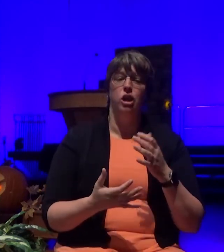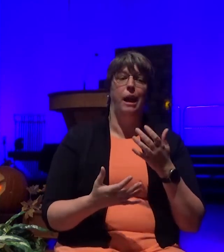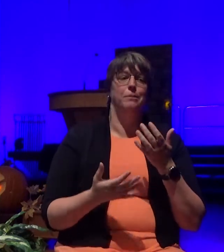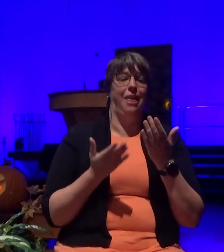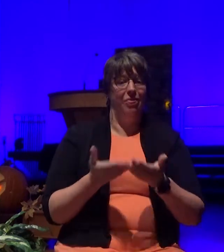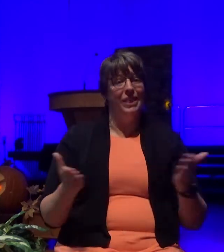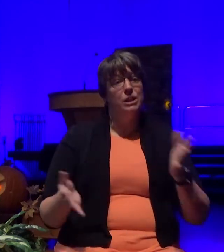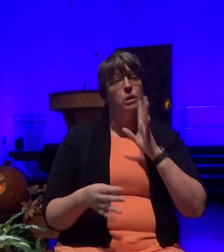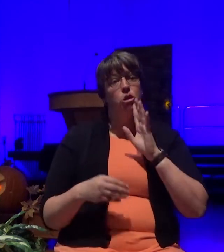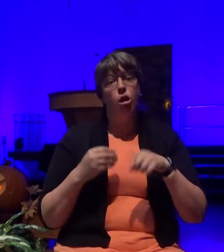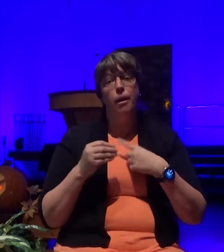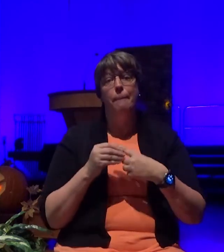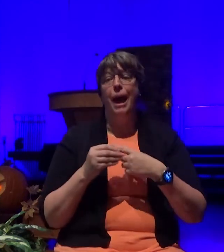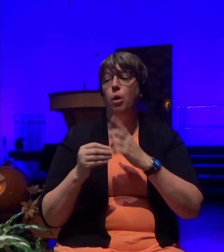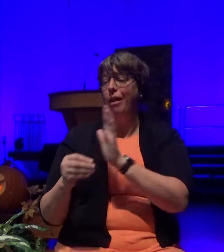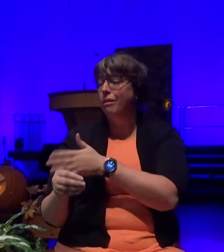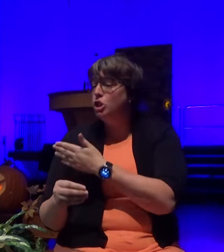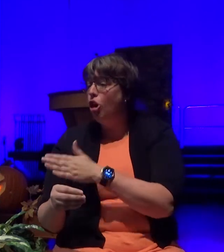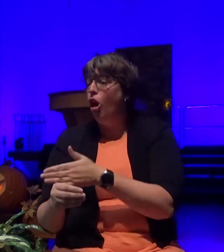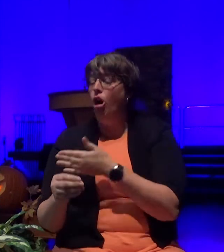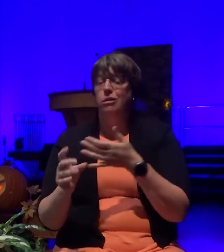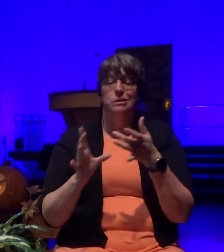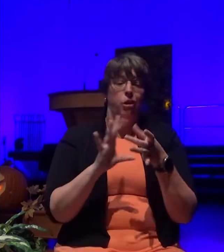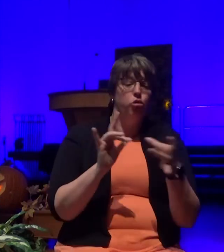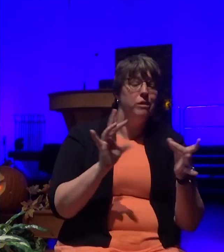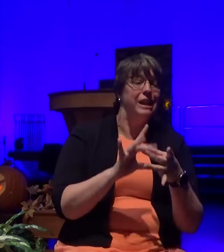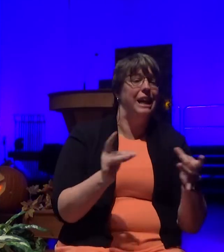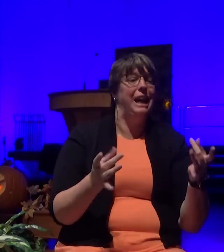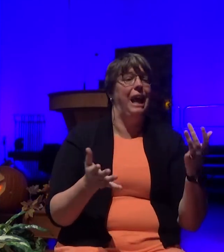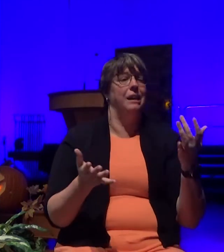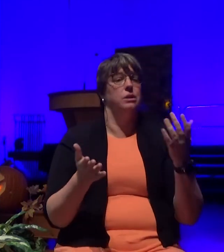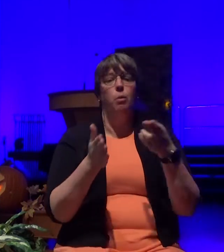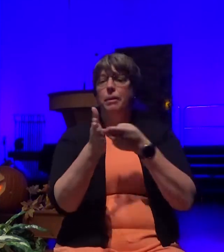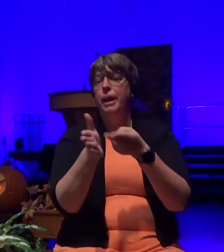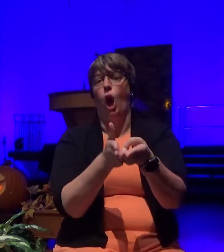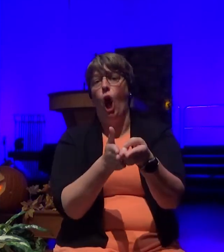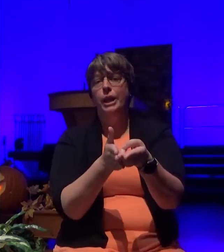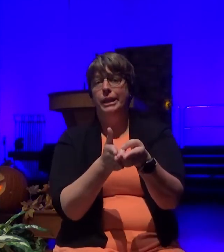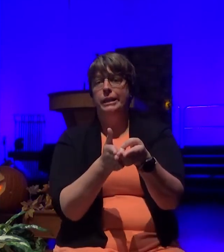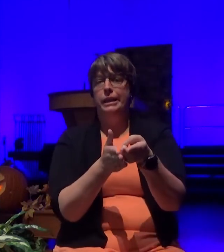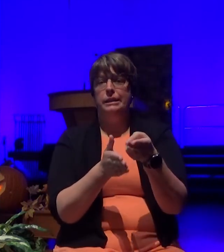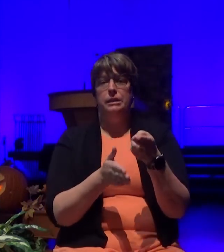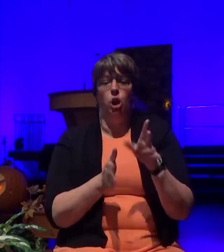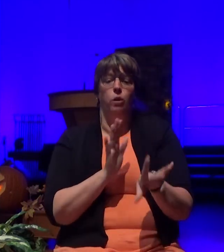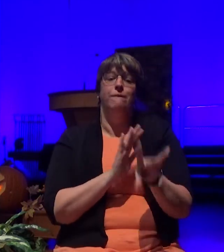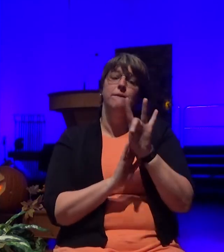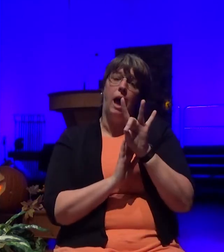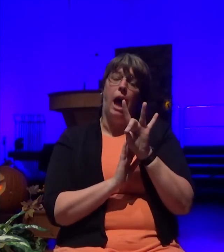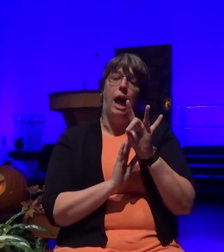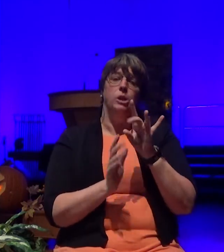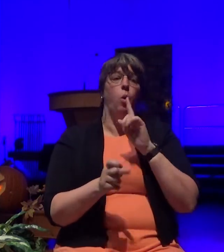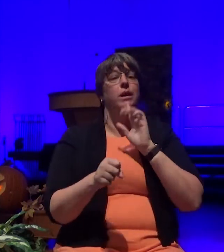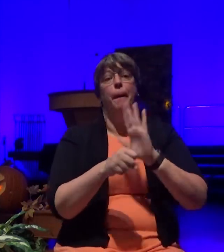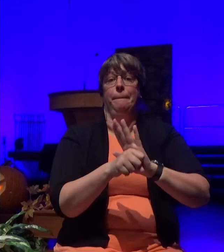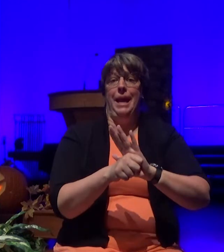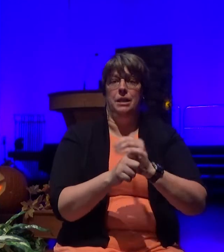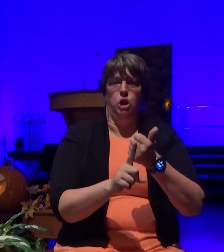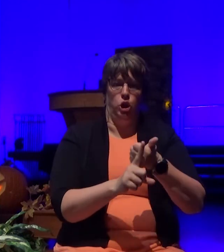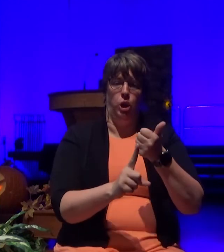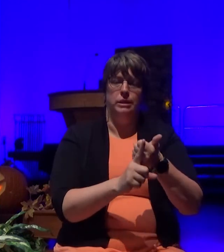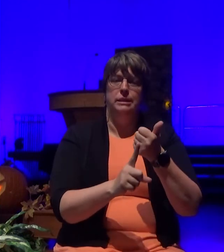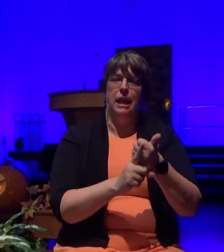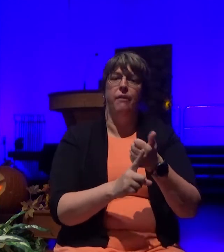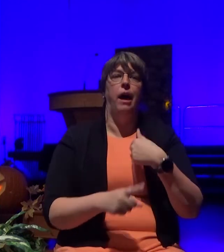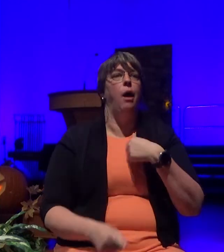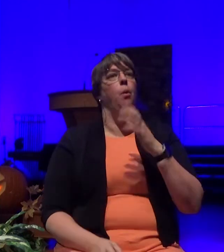song Jennifer sang, being honest, finding a relationship where we commit ourselves to saying, I'm gonna be me. I'm